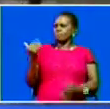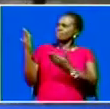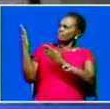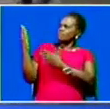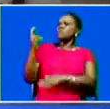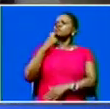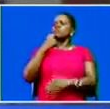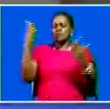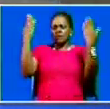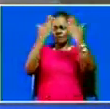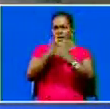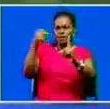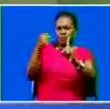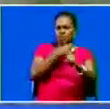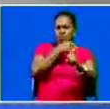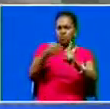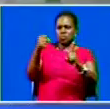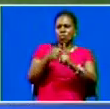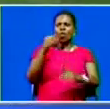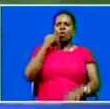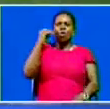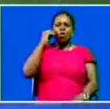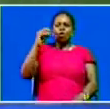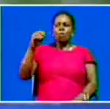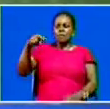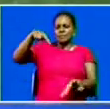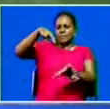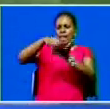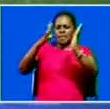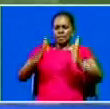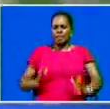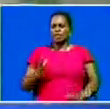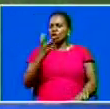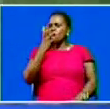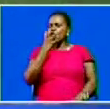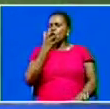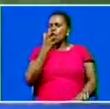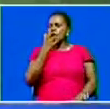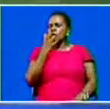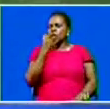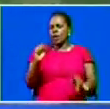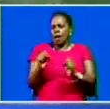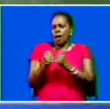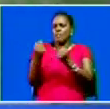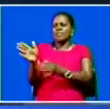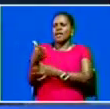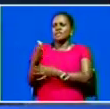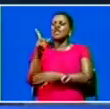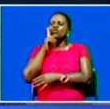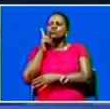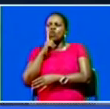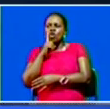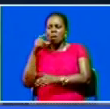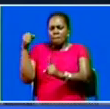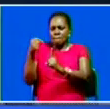Tuesday night violence at the home of Ruben Katana, an aspirant for the Ganda ward by-election to be held on Thursday.